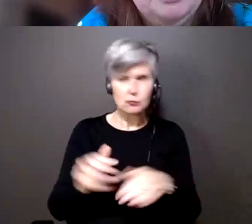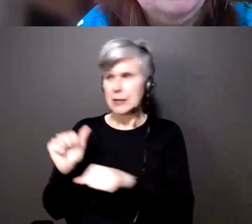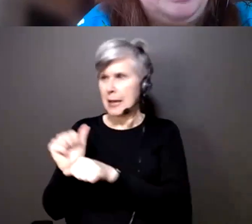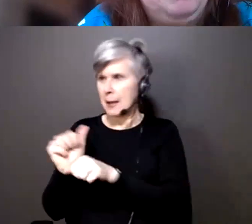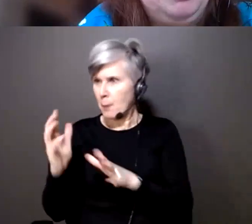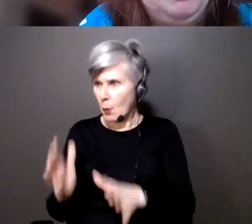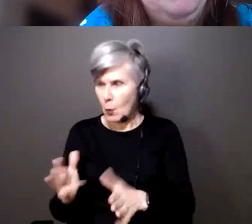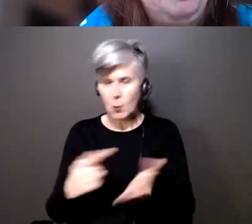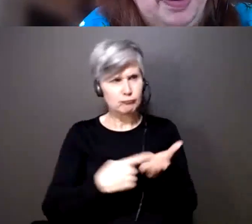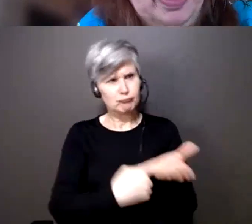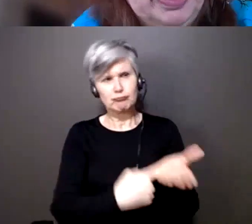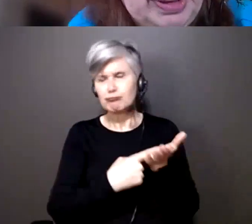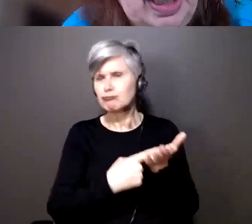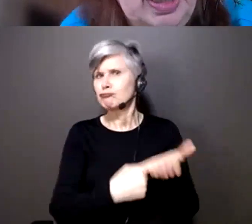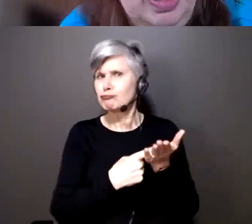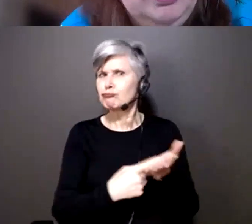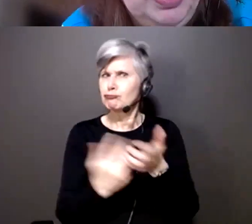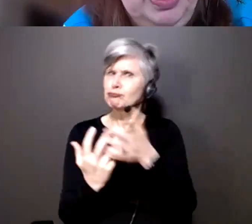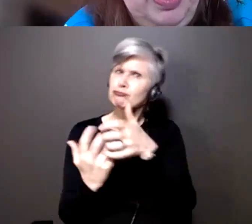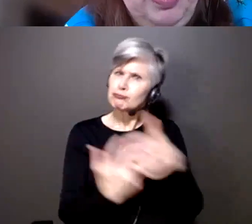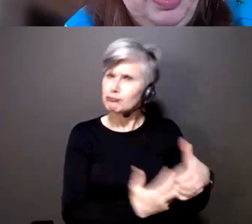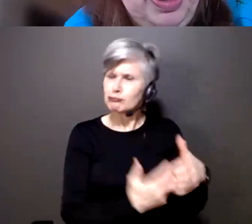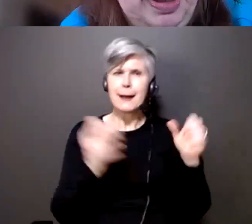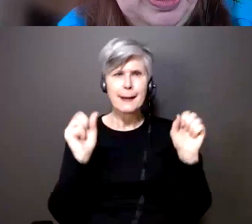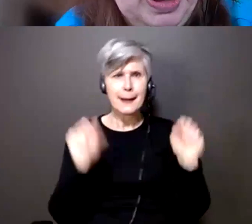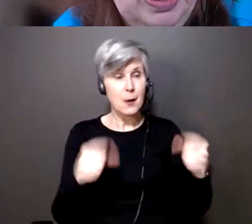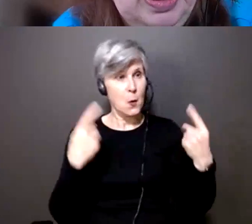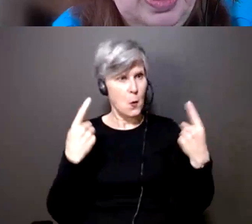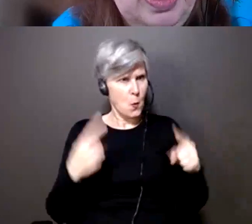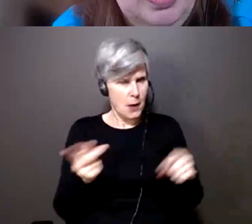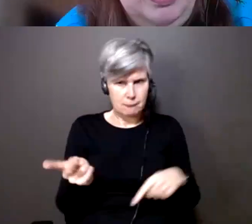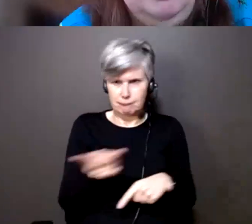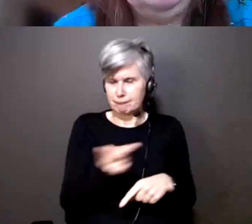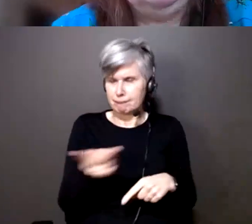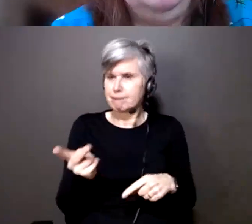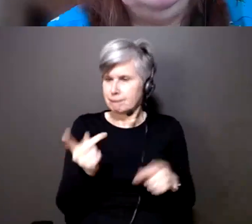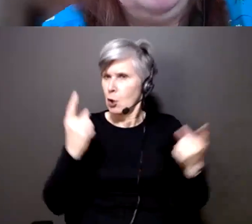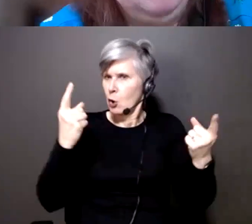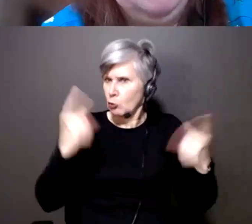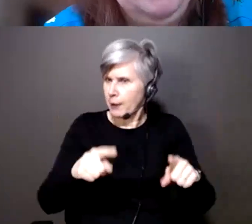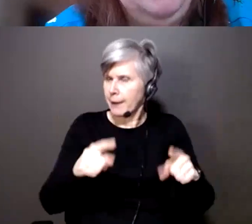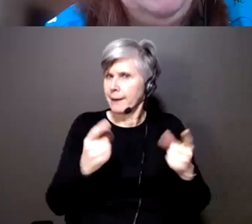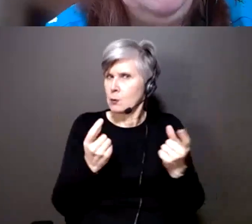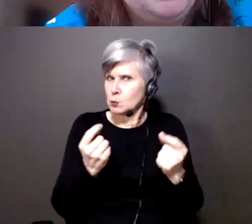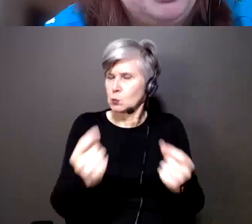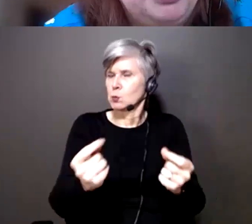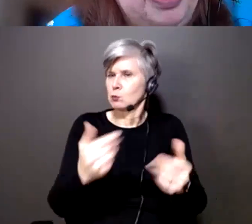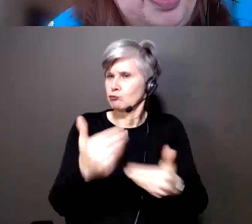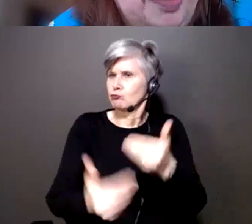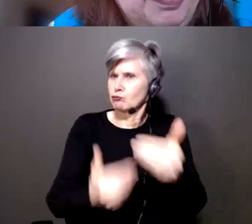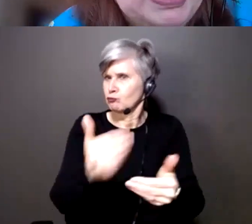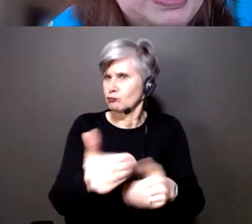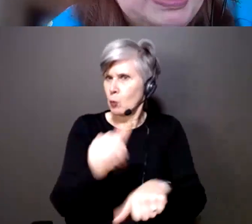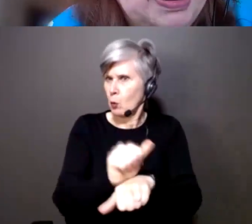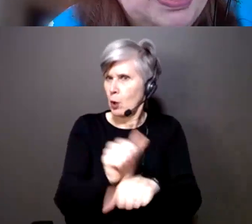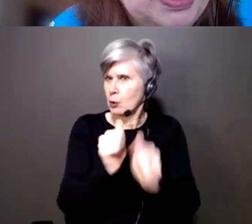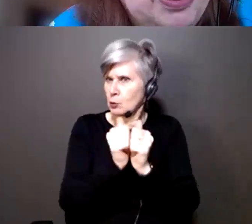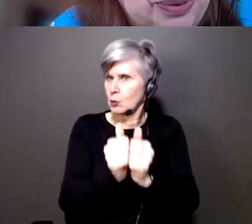very collaborative approach to the situation. And let me introduce